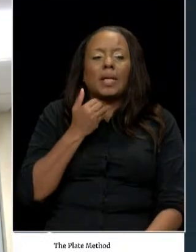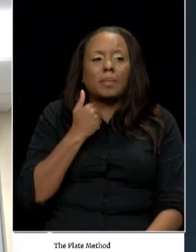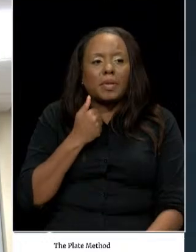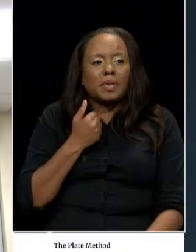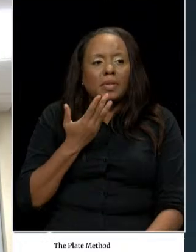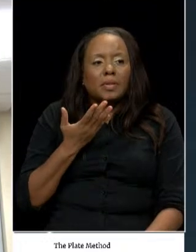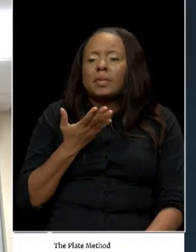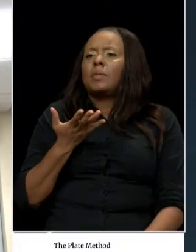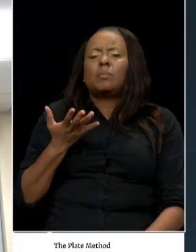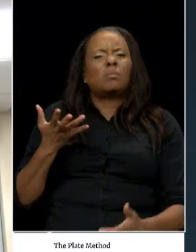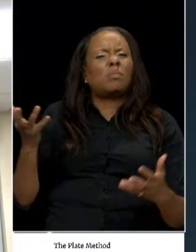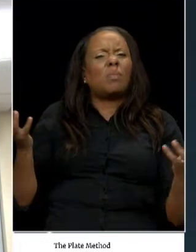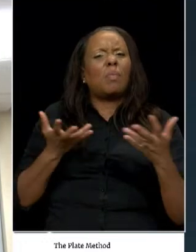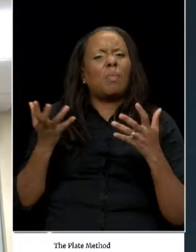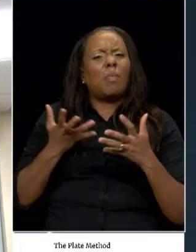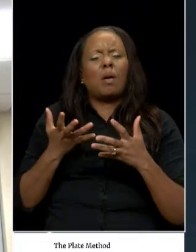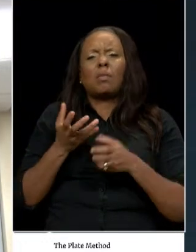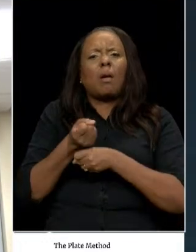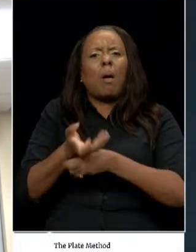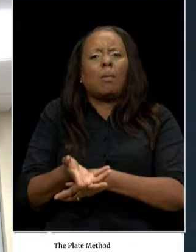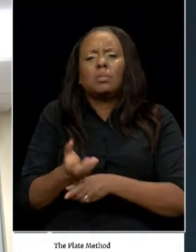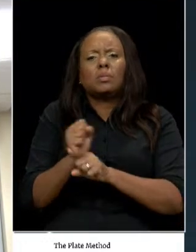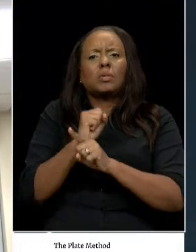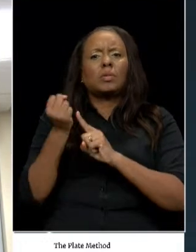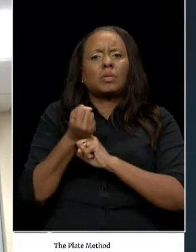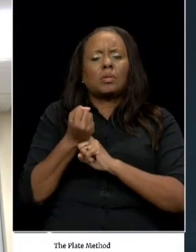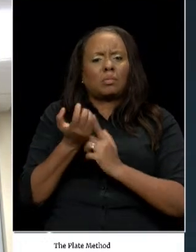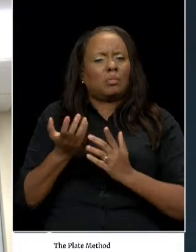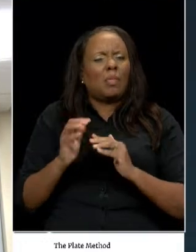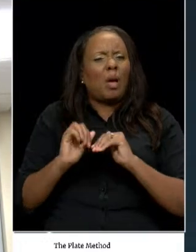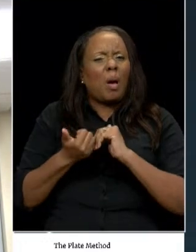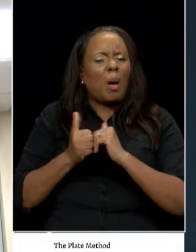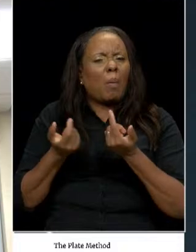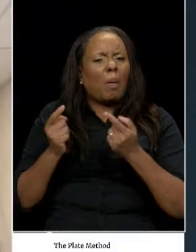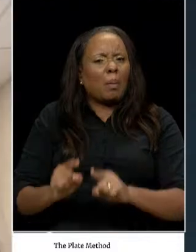this situation of people becoming impotent?